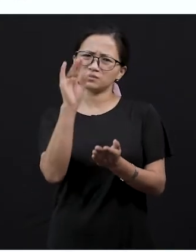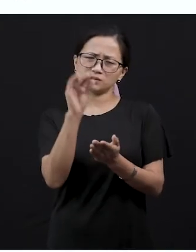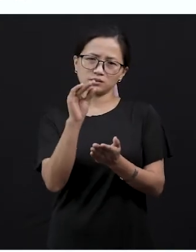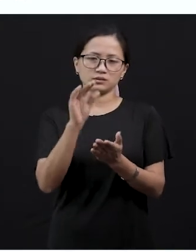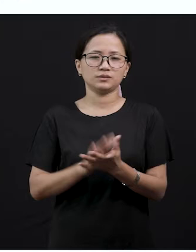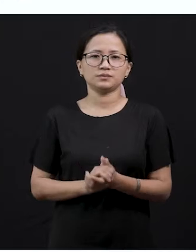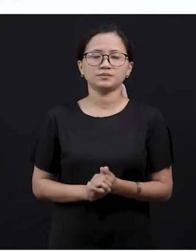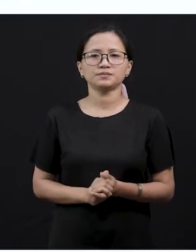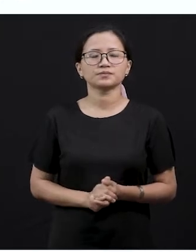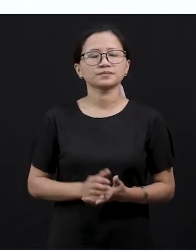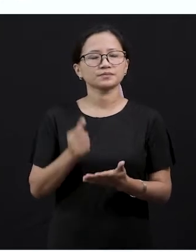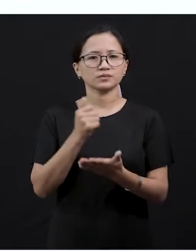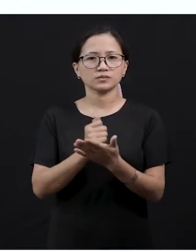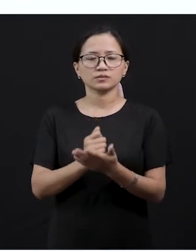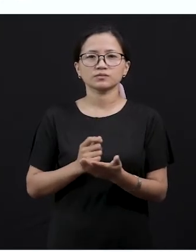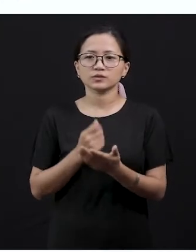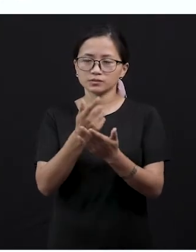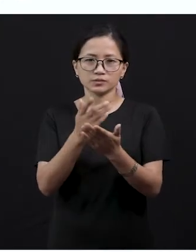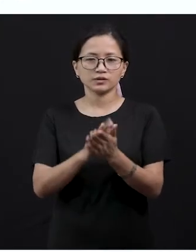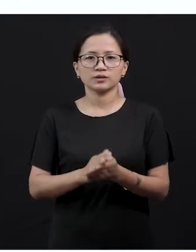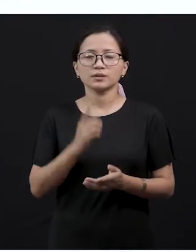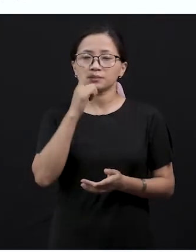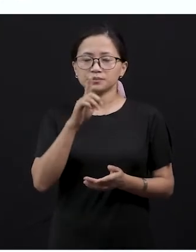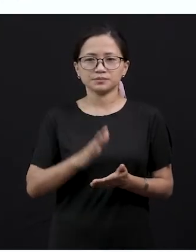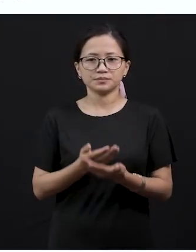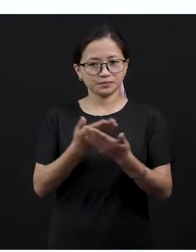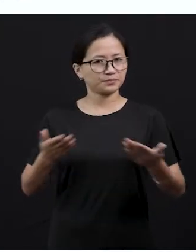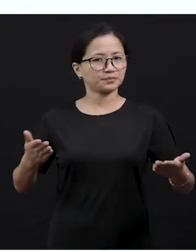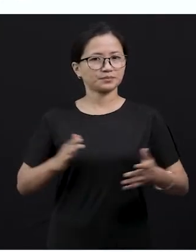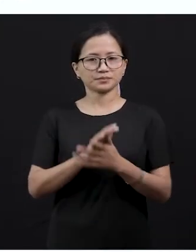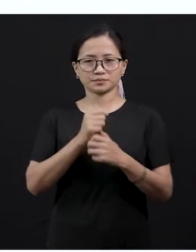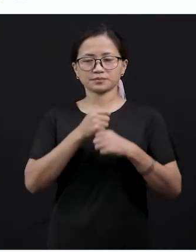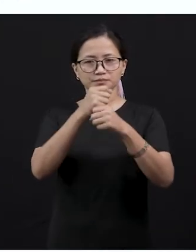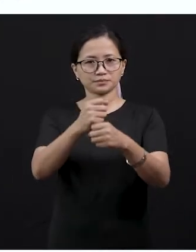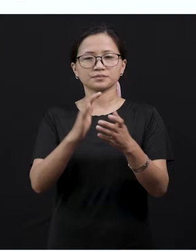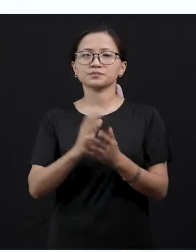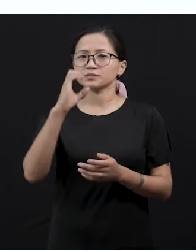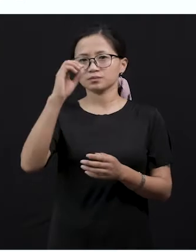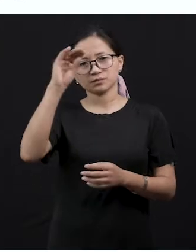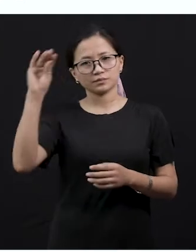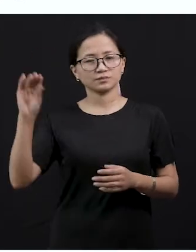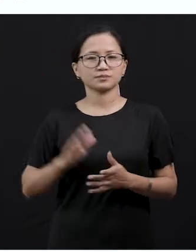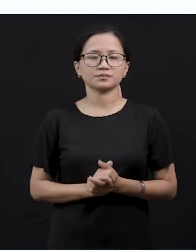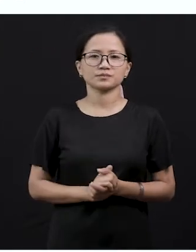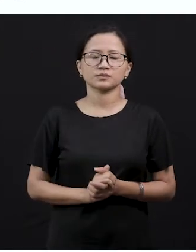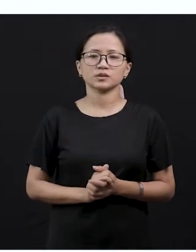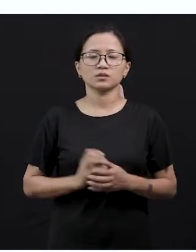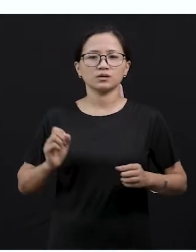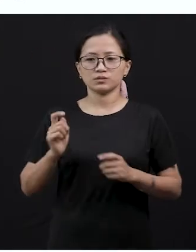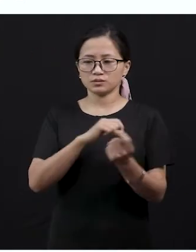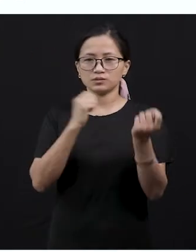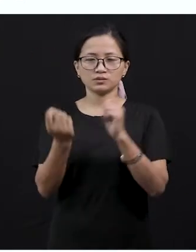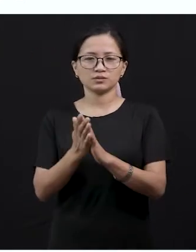right? That is why they decided to buy something for mother, right, this Christmas. Now mother returns with a surprise